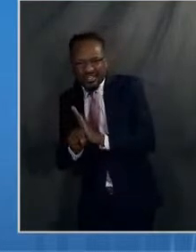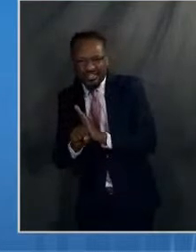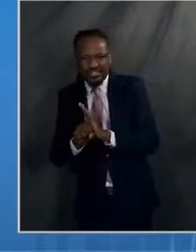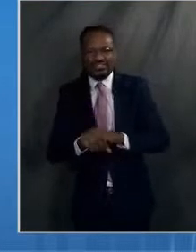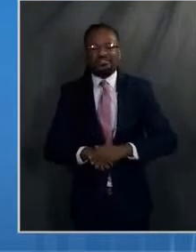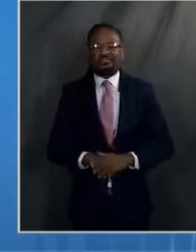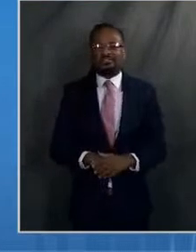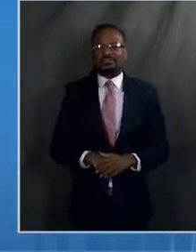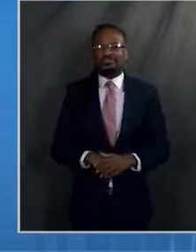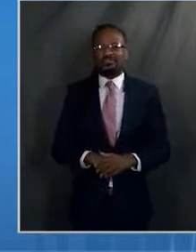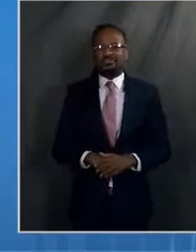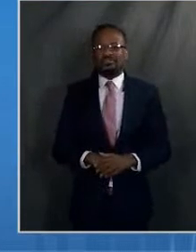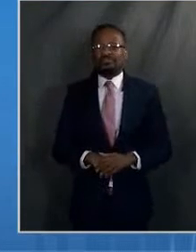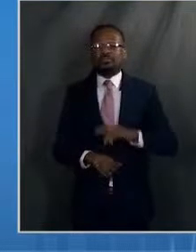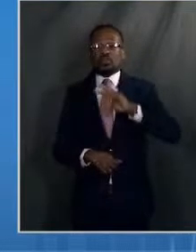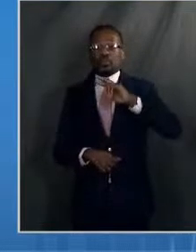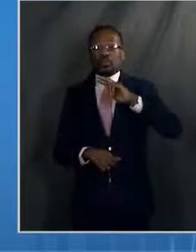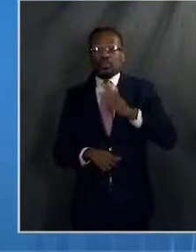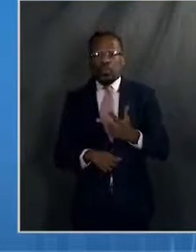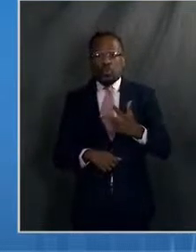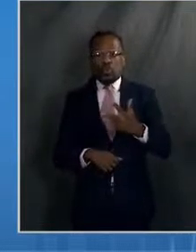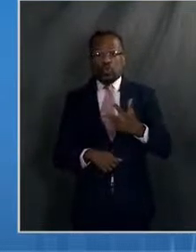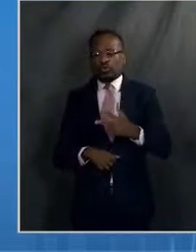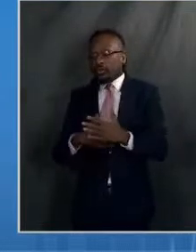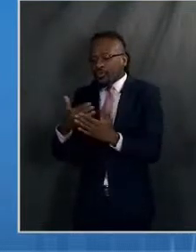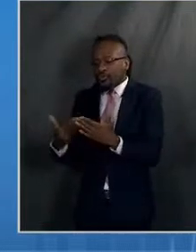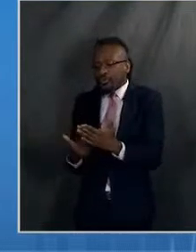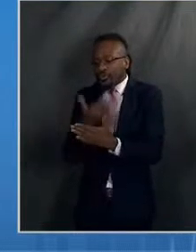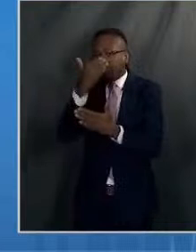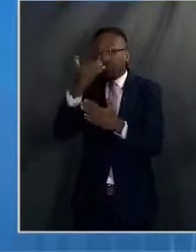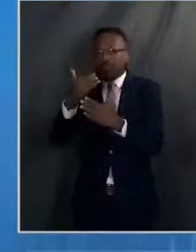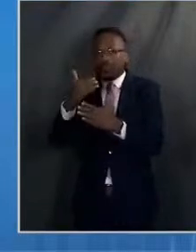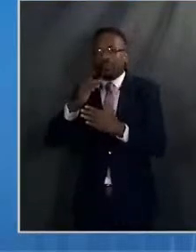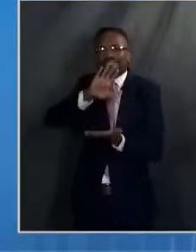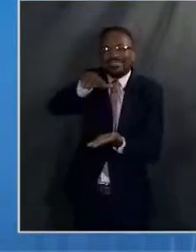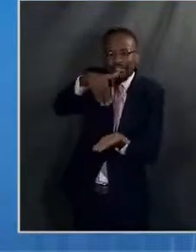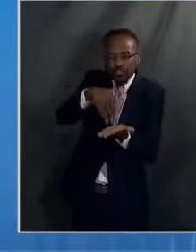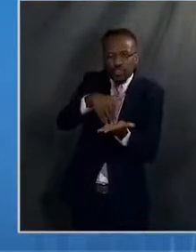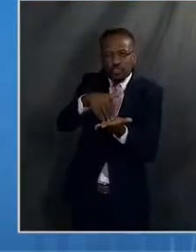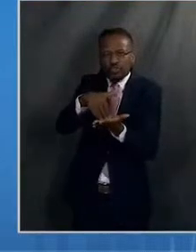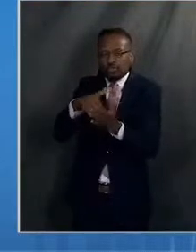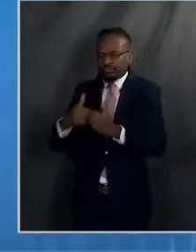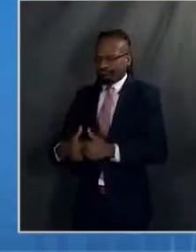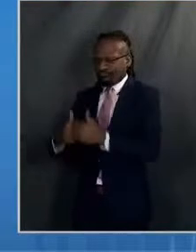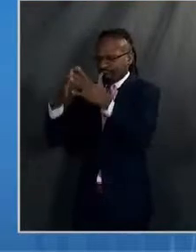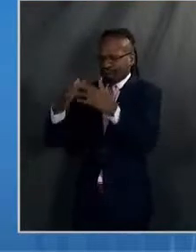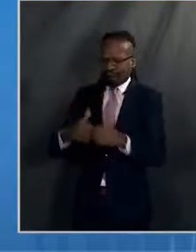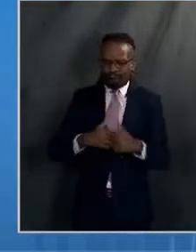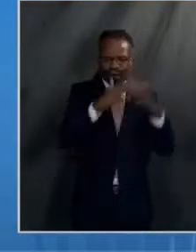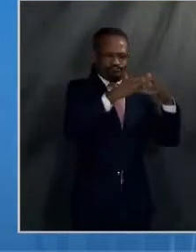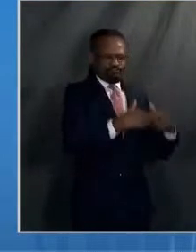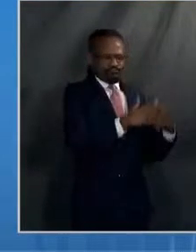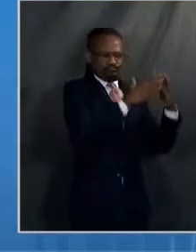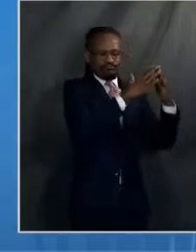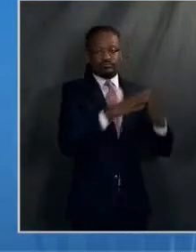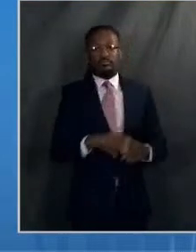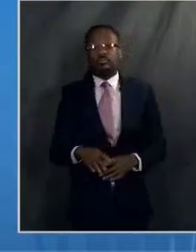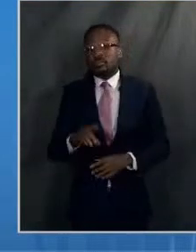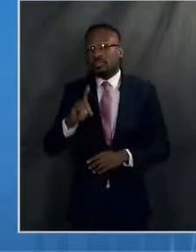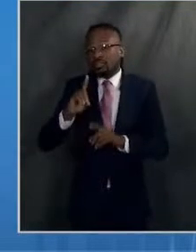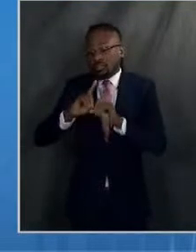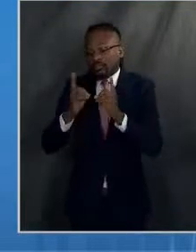And third, we are building new community vaccination centers across the country. The Department of Defense will dedicate